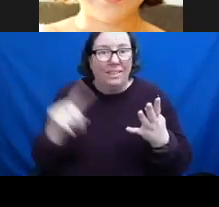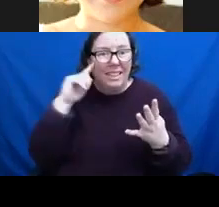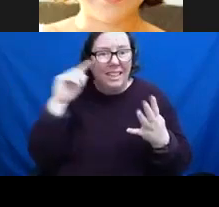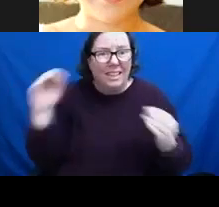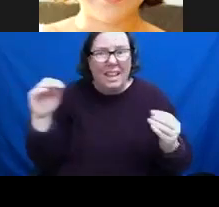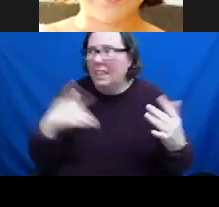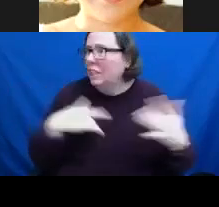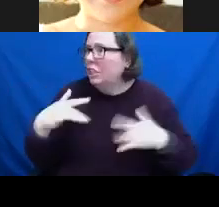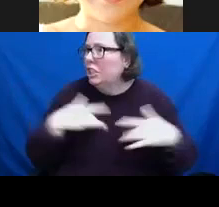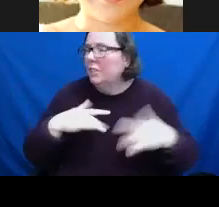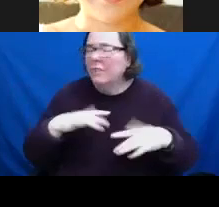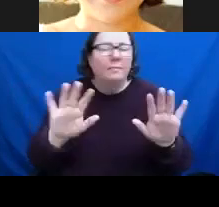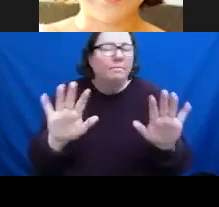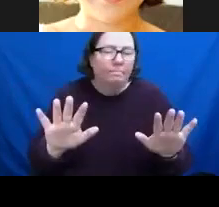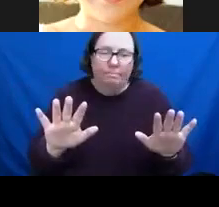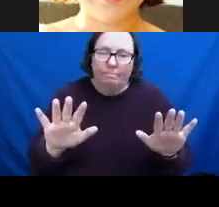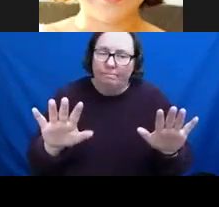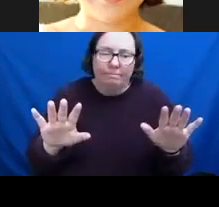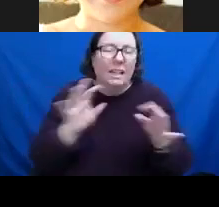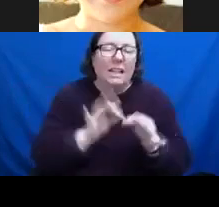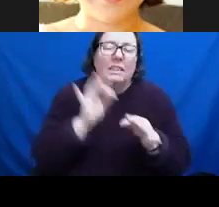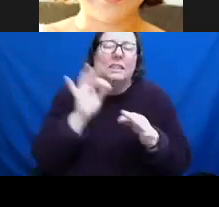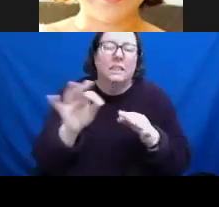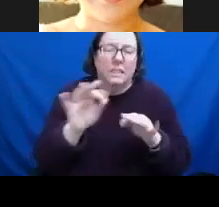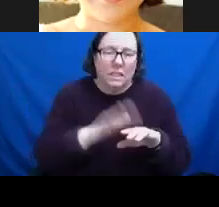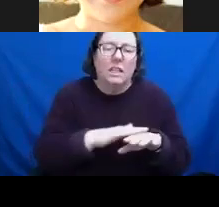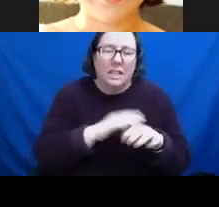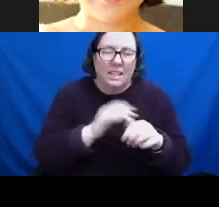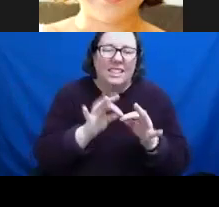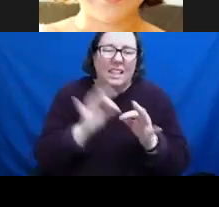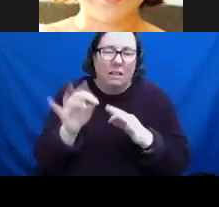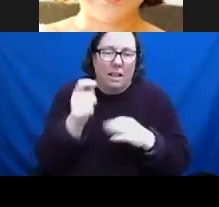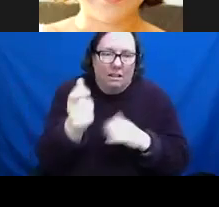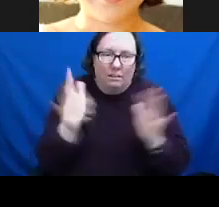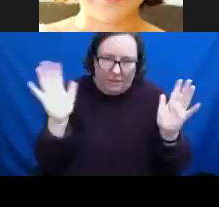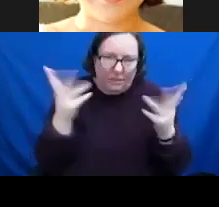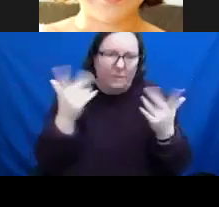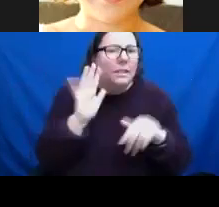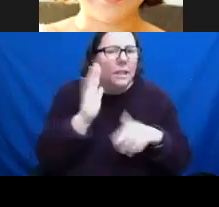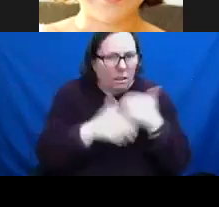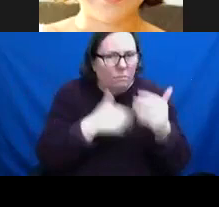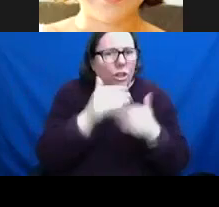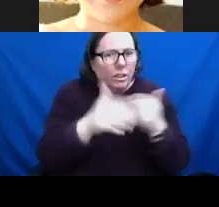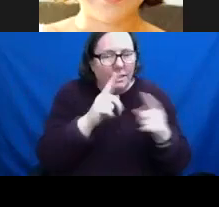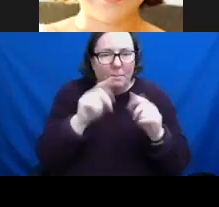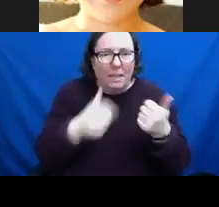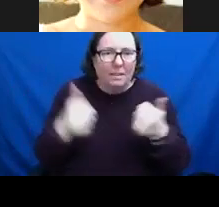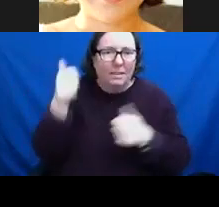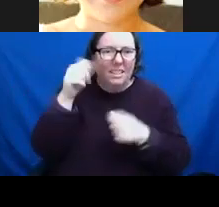don't get nervous. The process is still moving, but the district